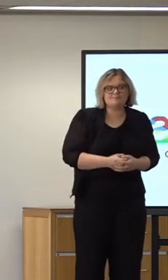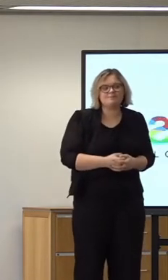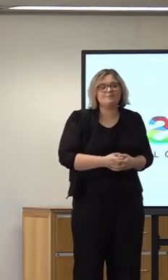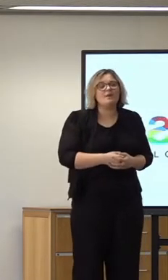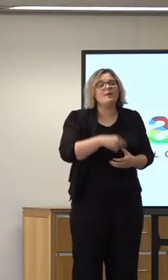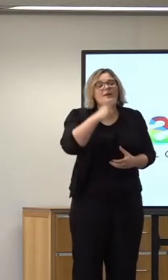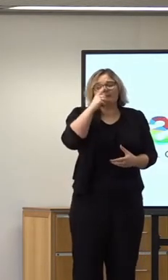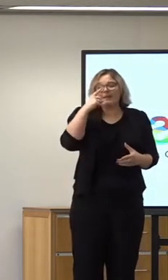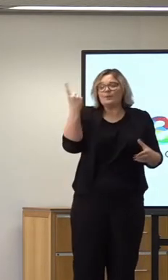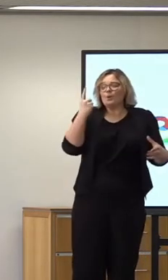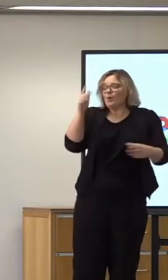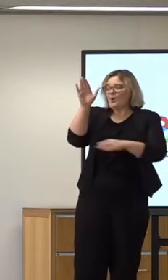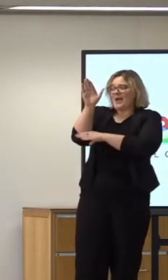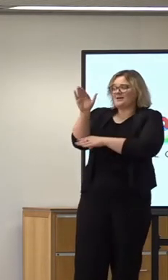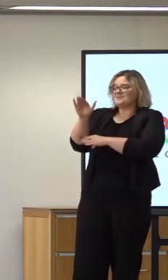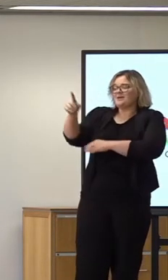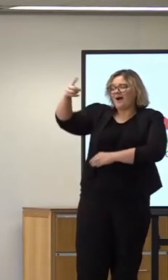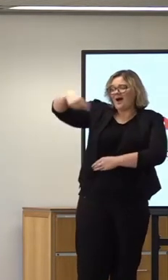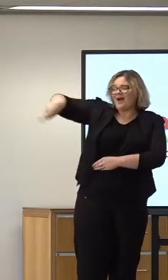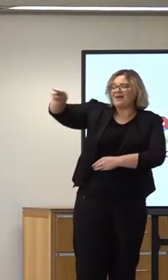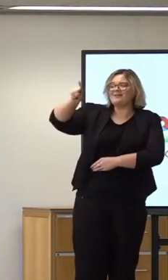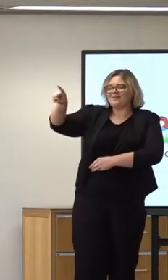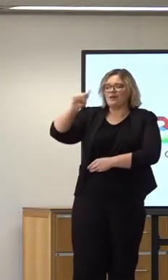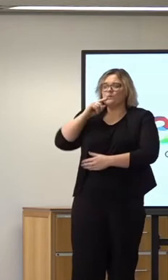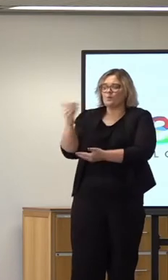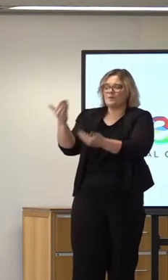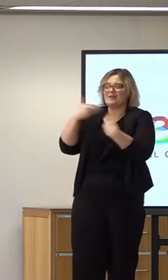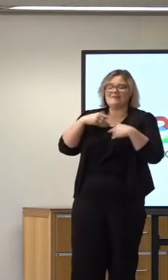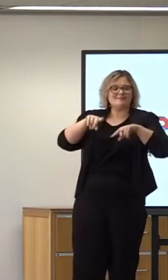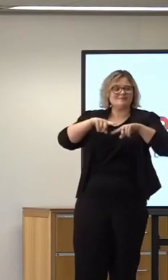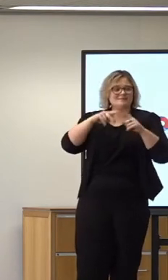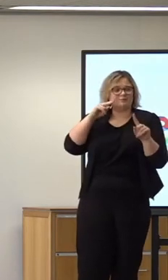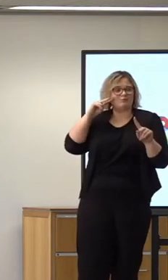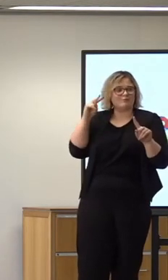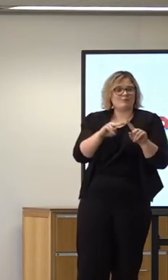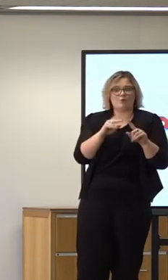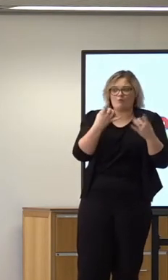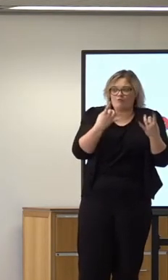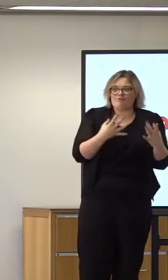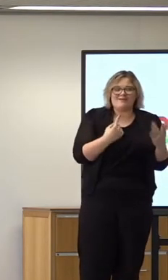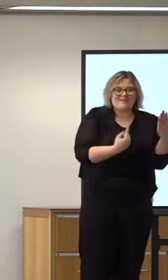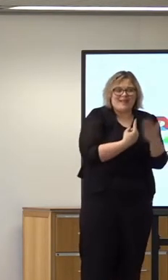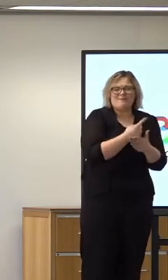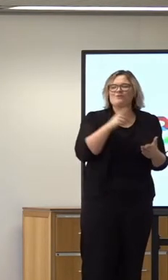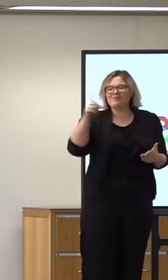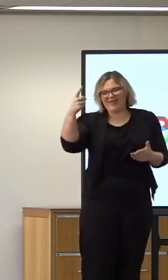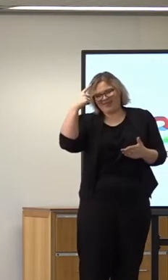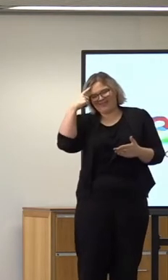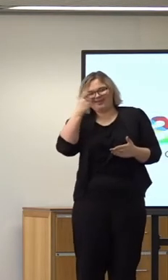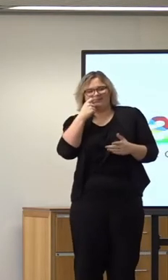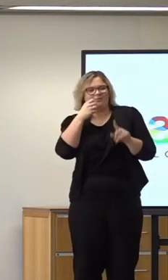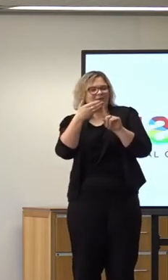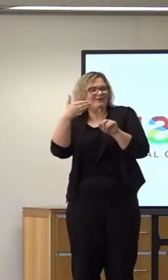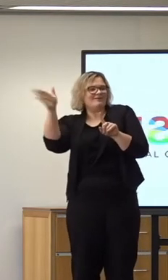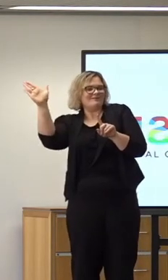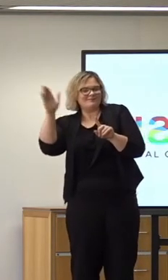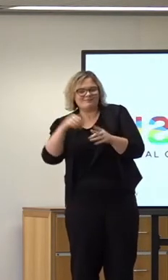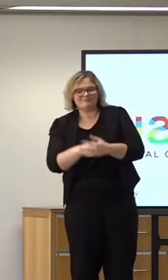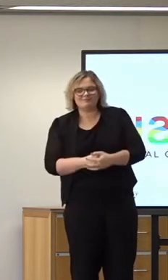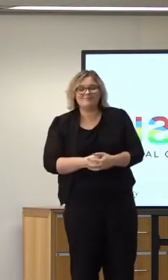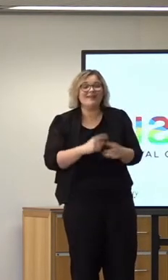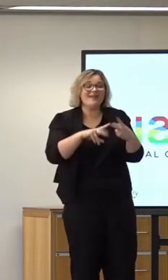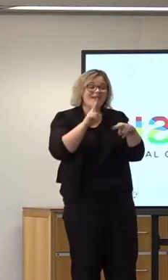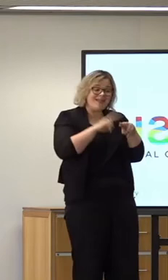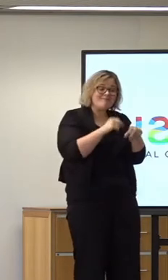outside the system, you're actually going to get some sort of difference within what's being shown because they are outside the box. When you get the decision makers all